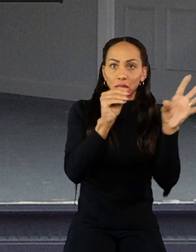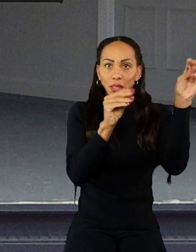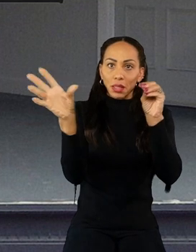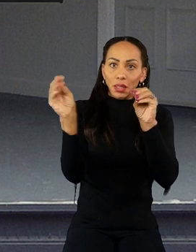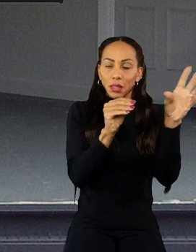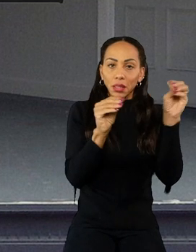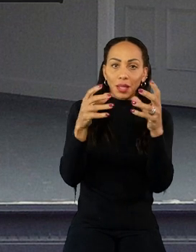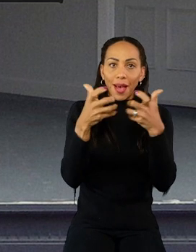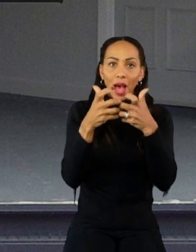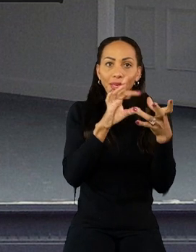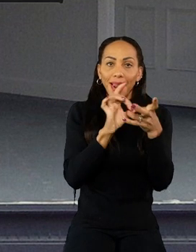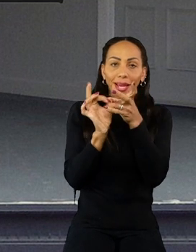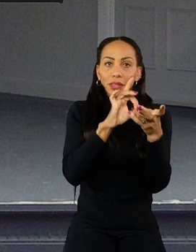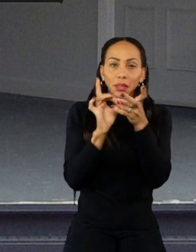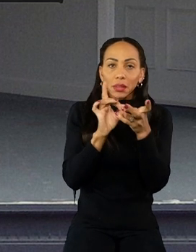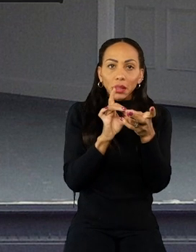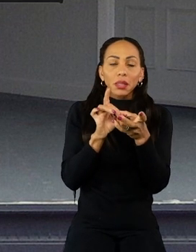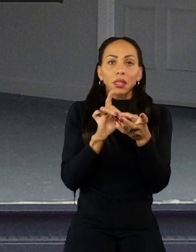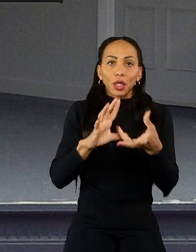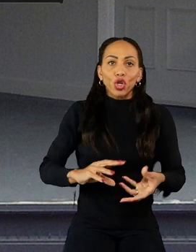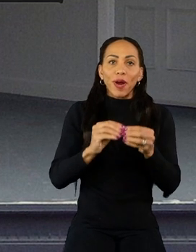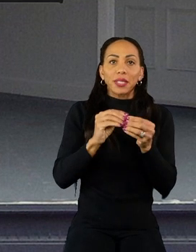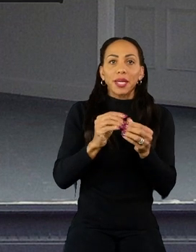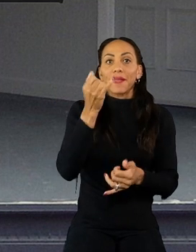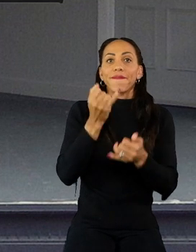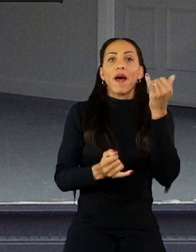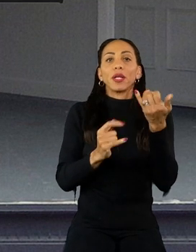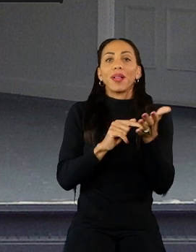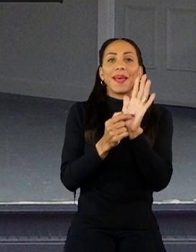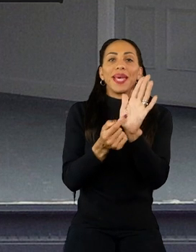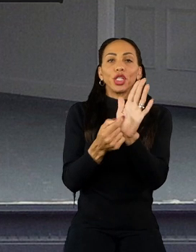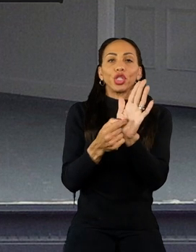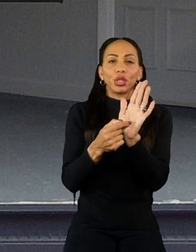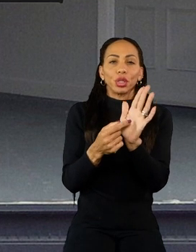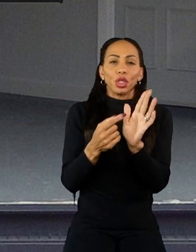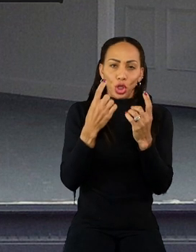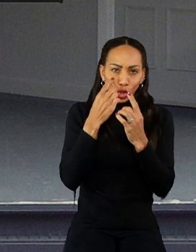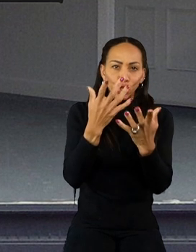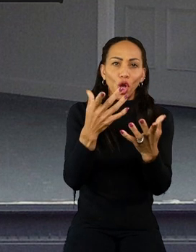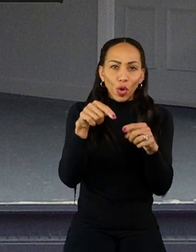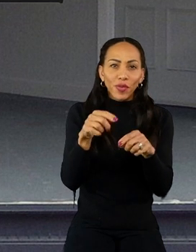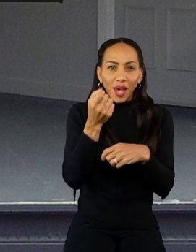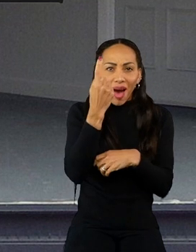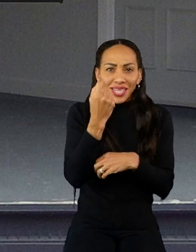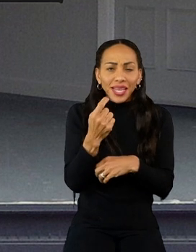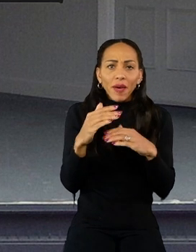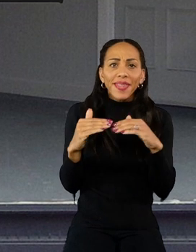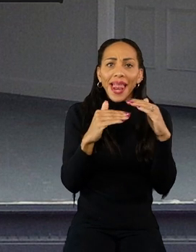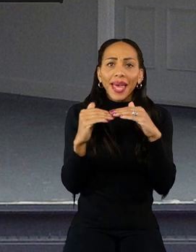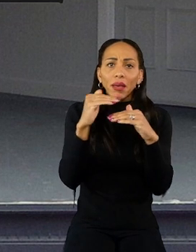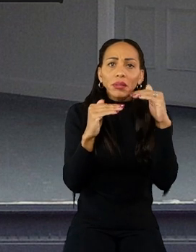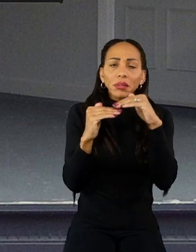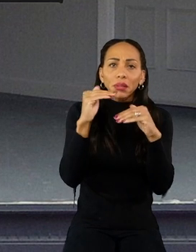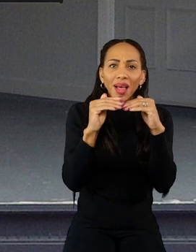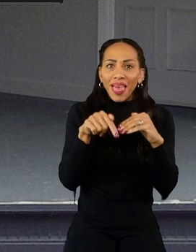the kind of feeds and how they kind of feed into each other and then them creating that final image just to really show the